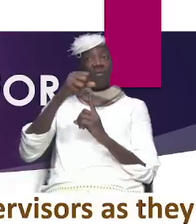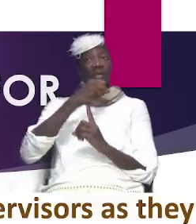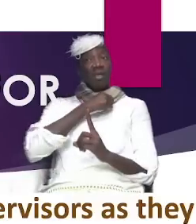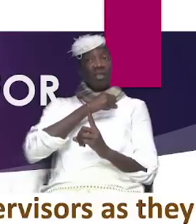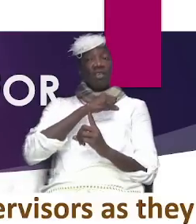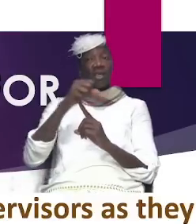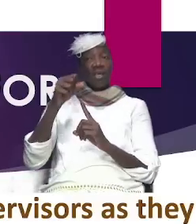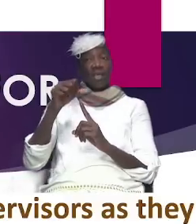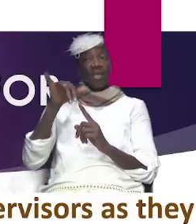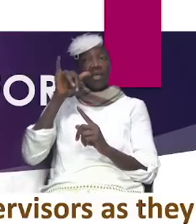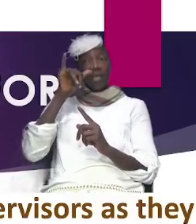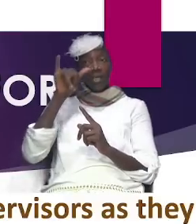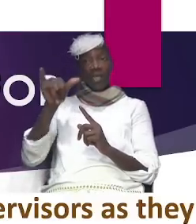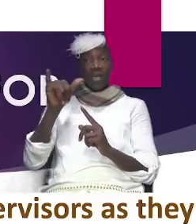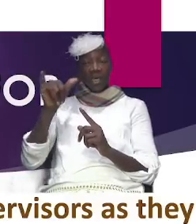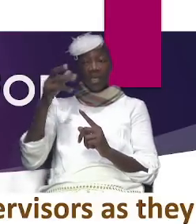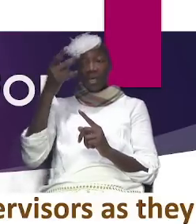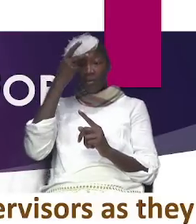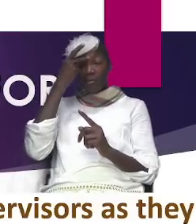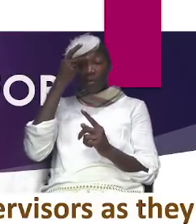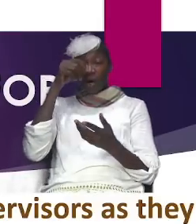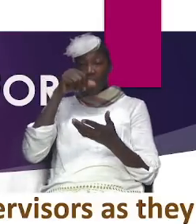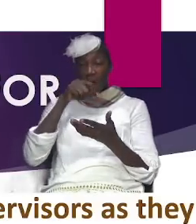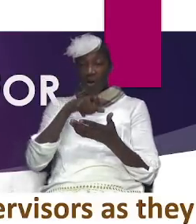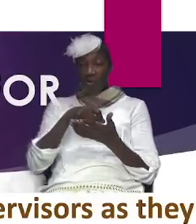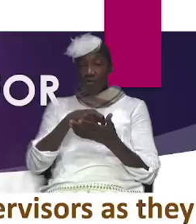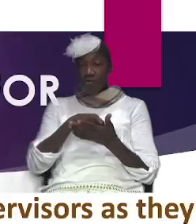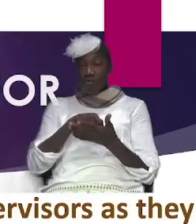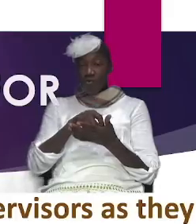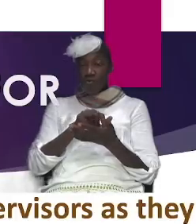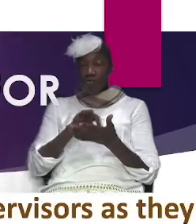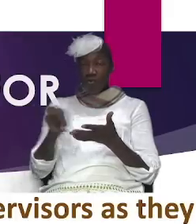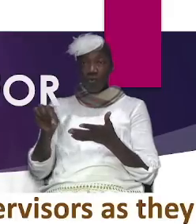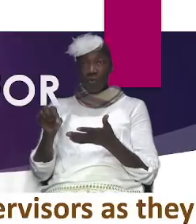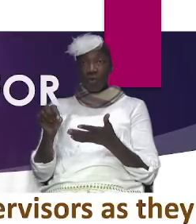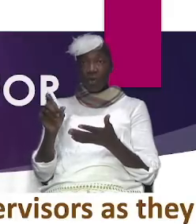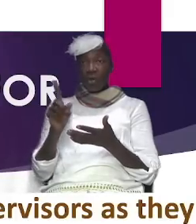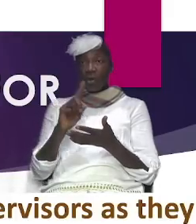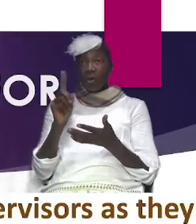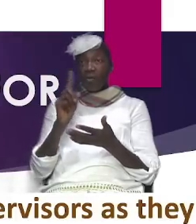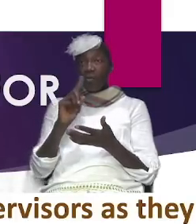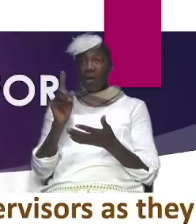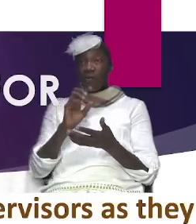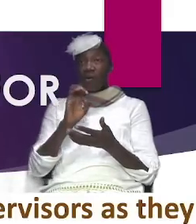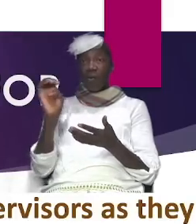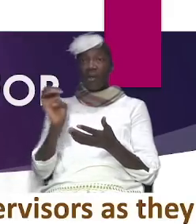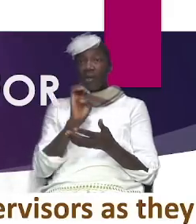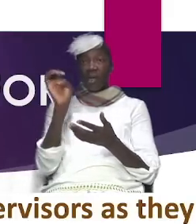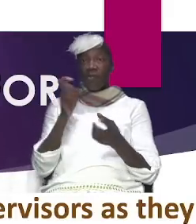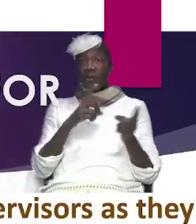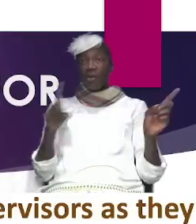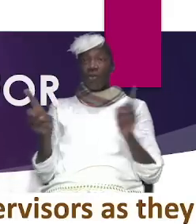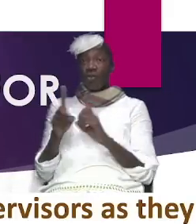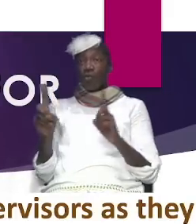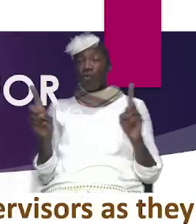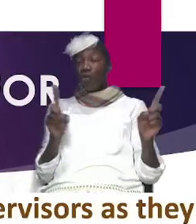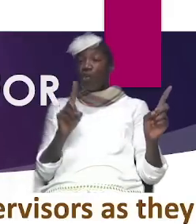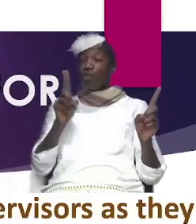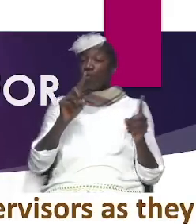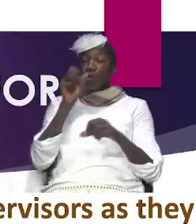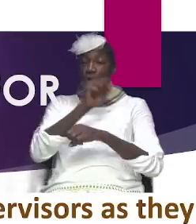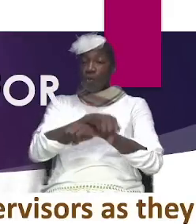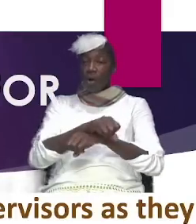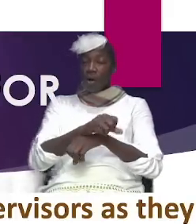And yet, Paul wrote to the Colossians, and he said, wherefore, whatever you do, do your work